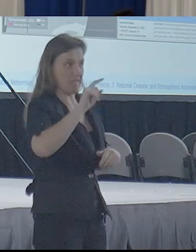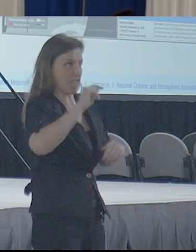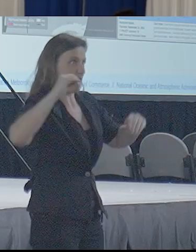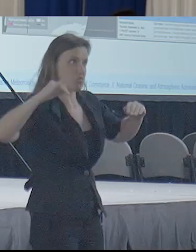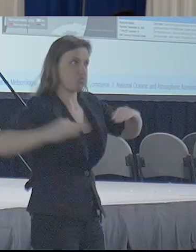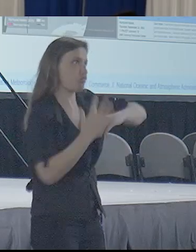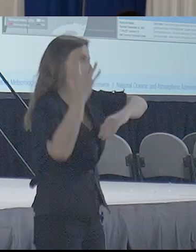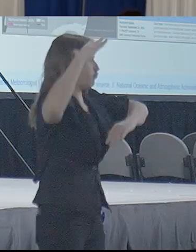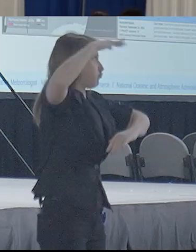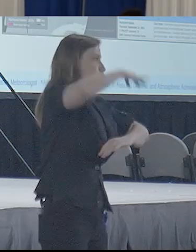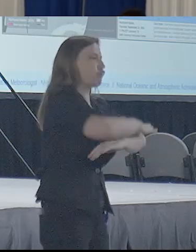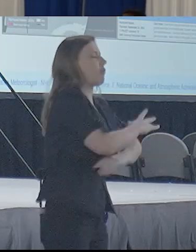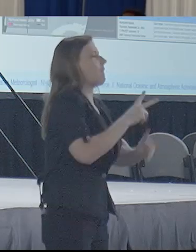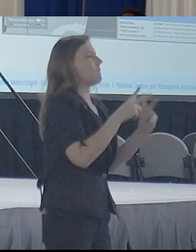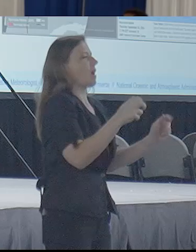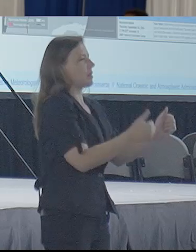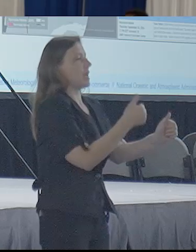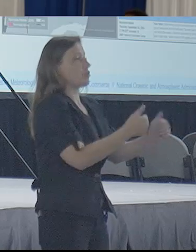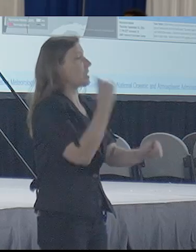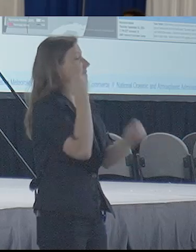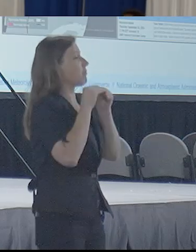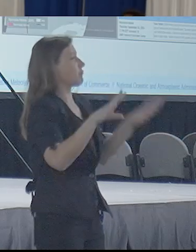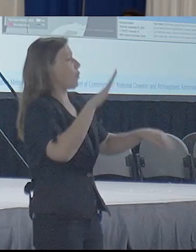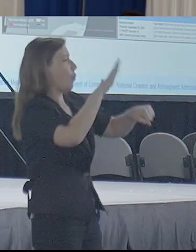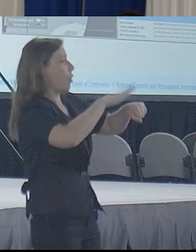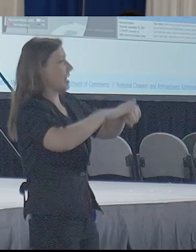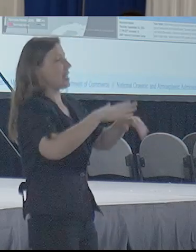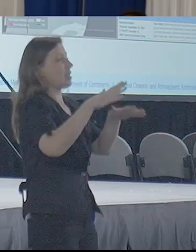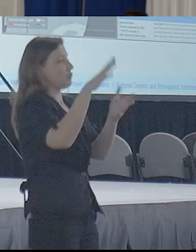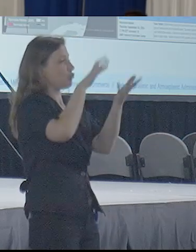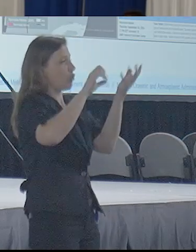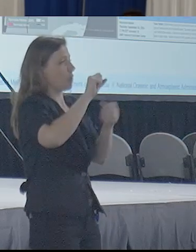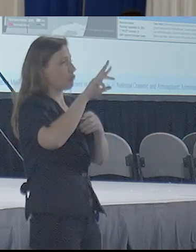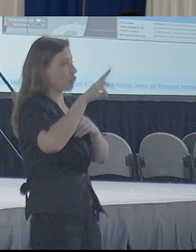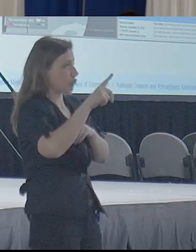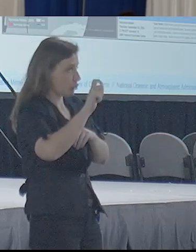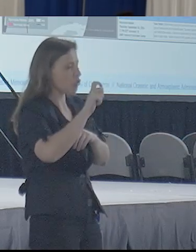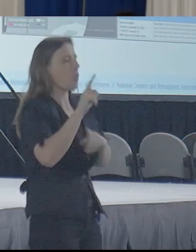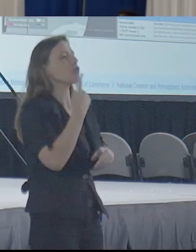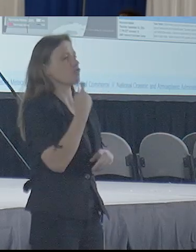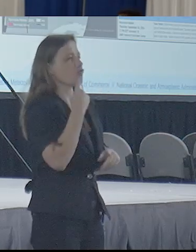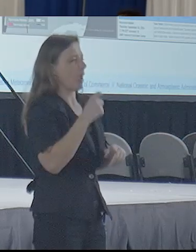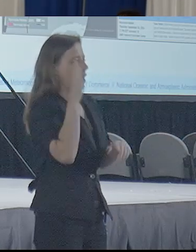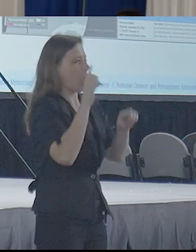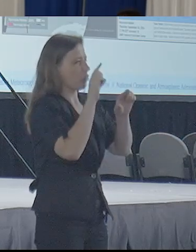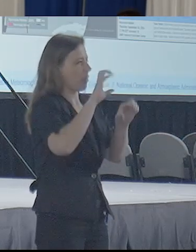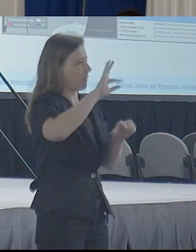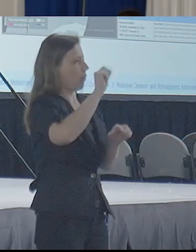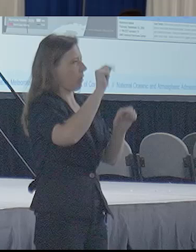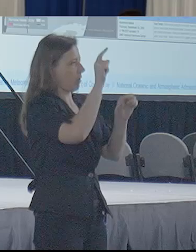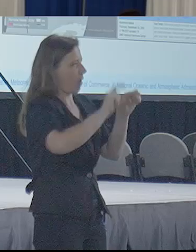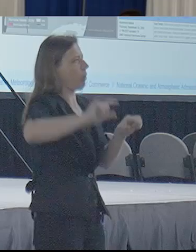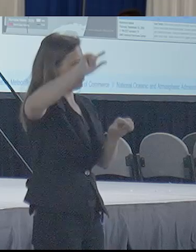dangerous situation. So if a storm surge warning is issued, as you see in red on the one graphic there, all along the Florida coast, that whole coast